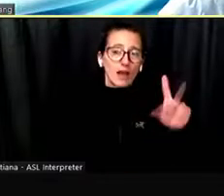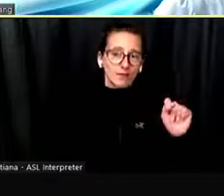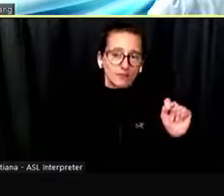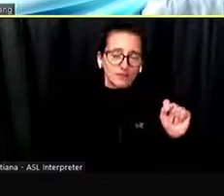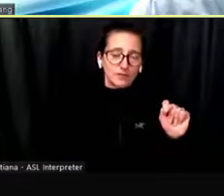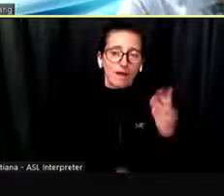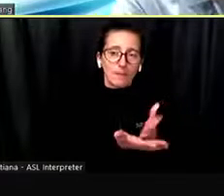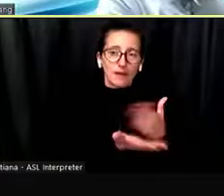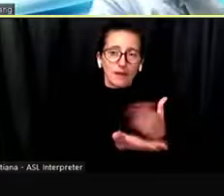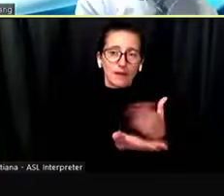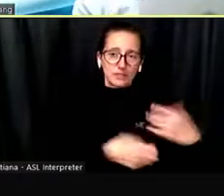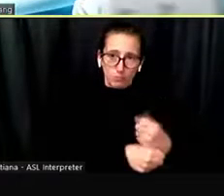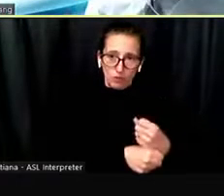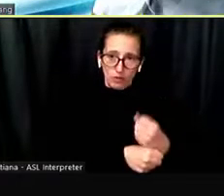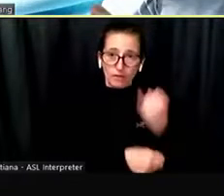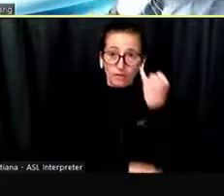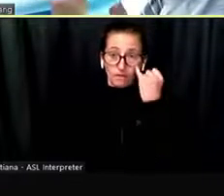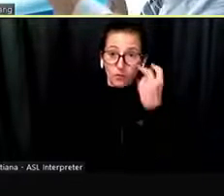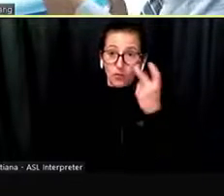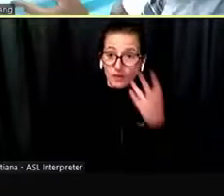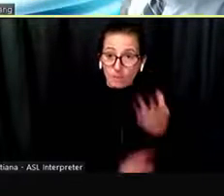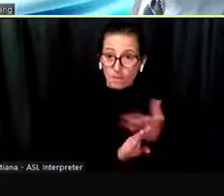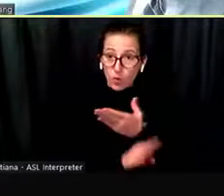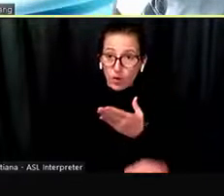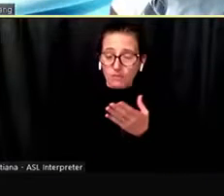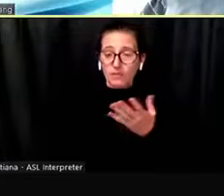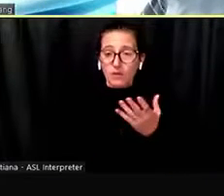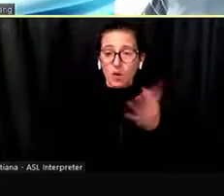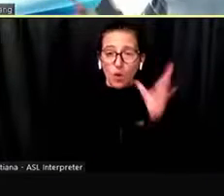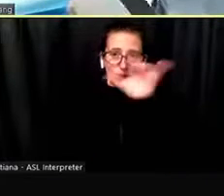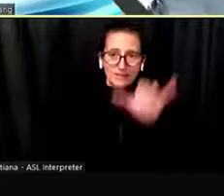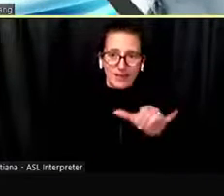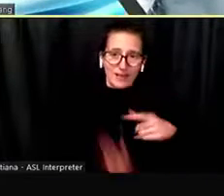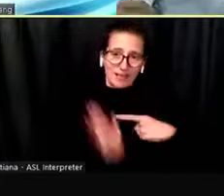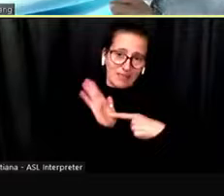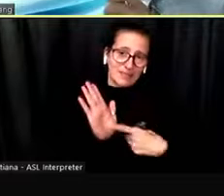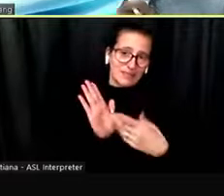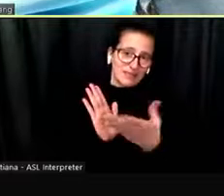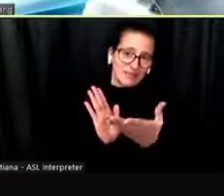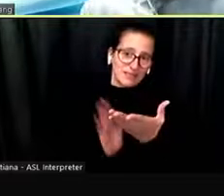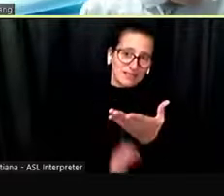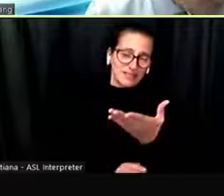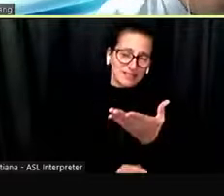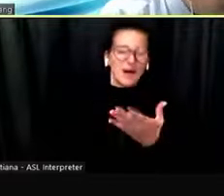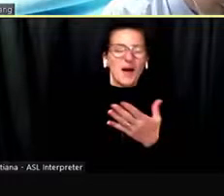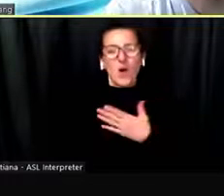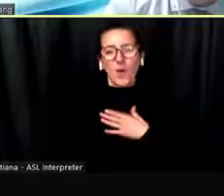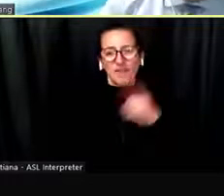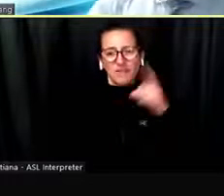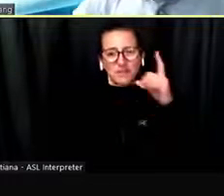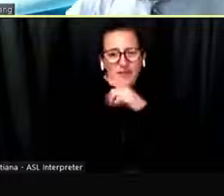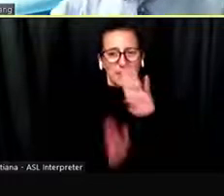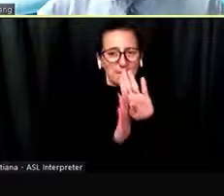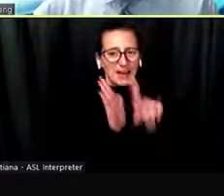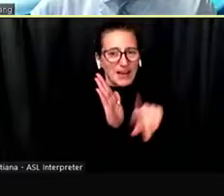something like this. Oh, I have a virtual background, so you can't really see it. Sorry.